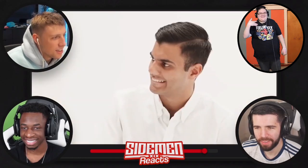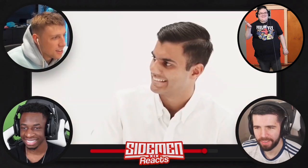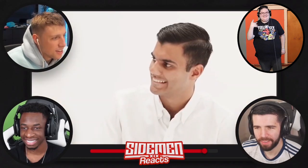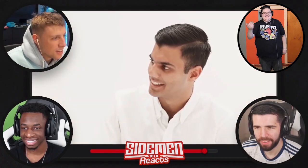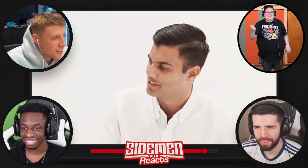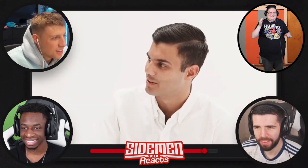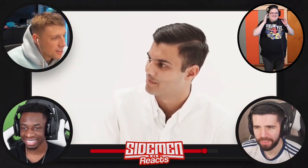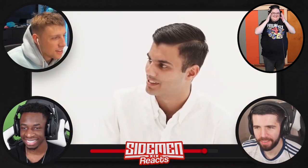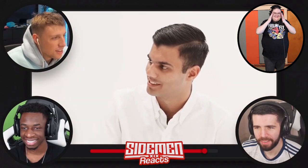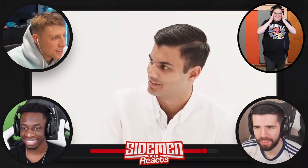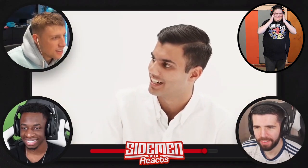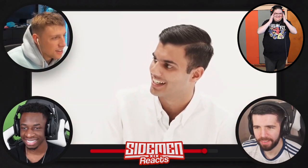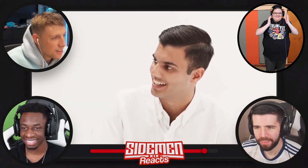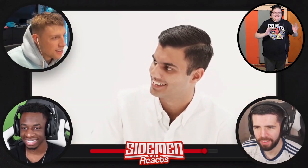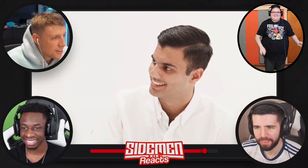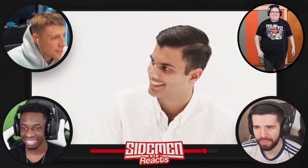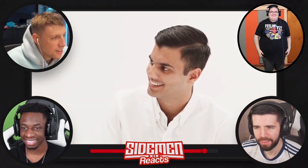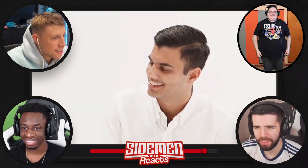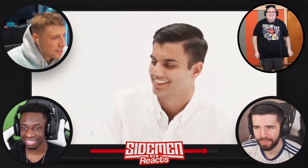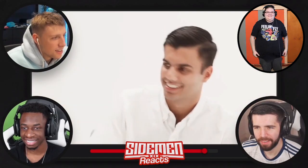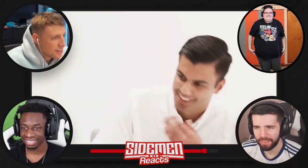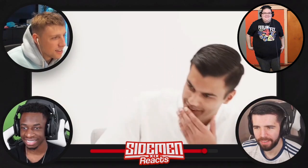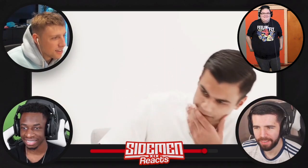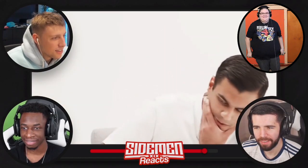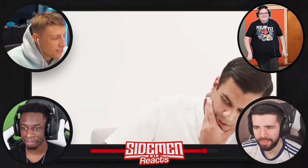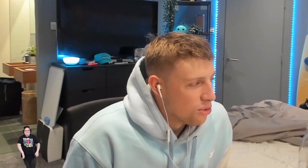Oh boy. Choose one person right now.